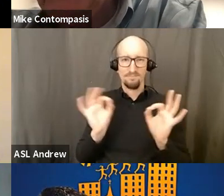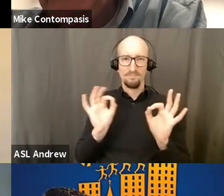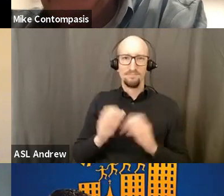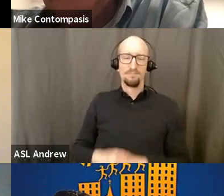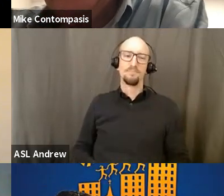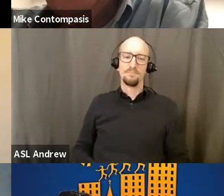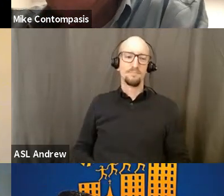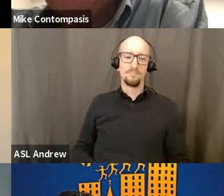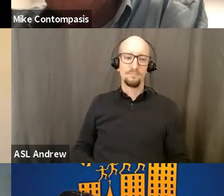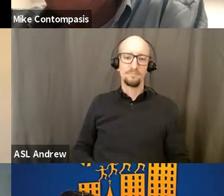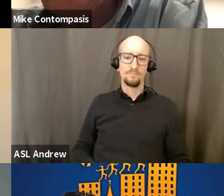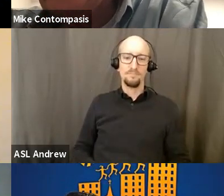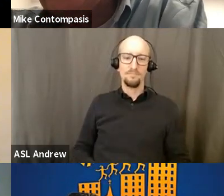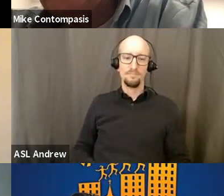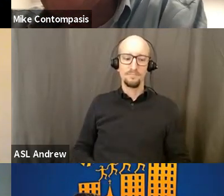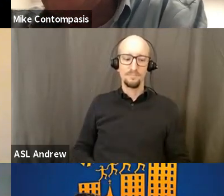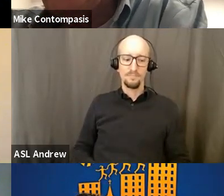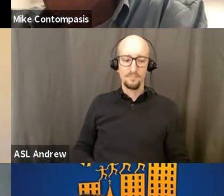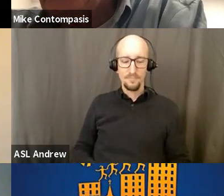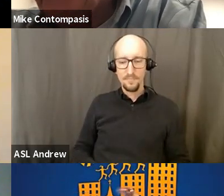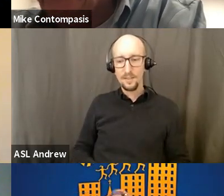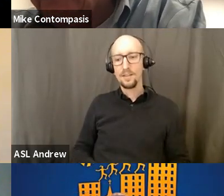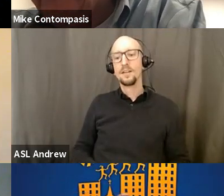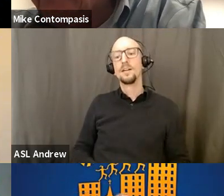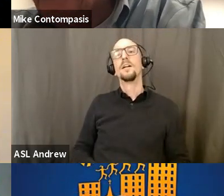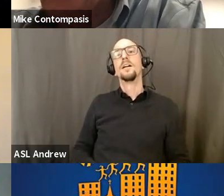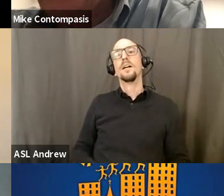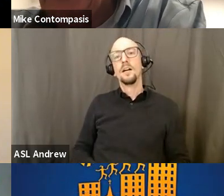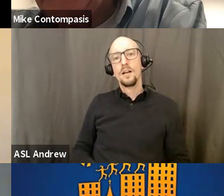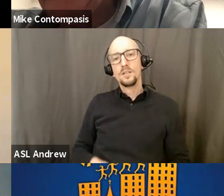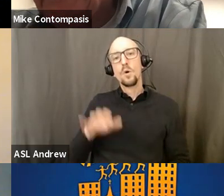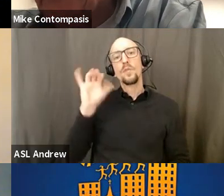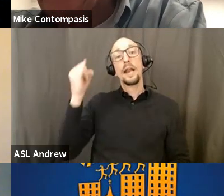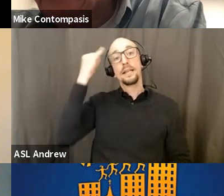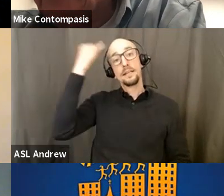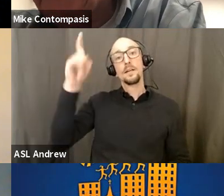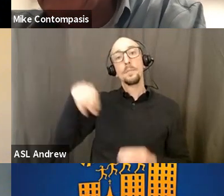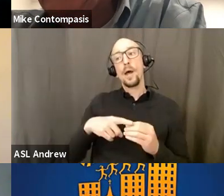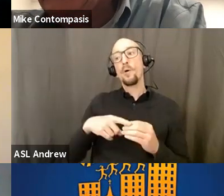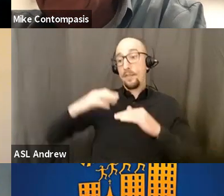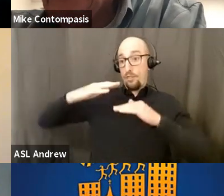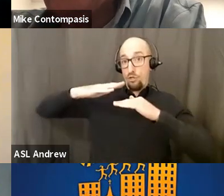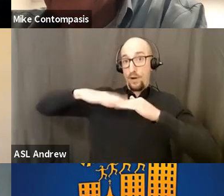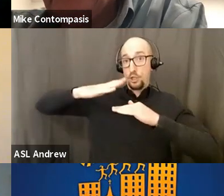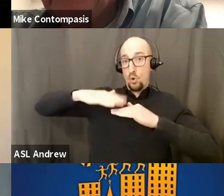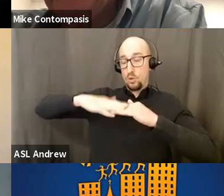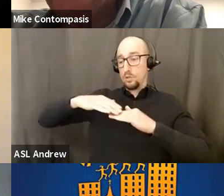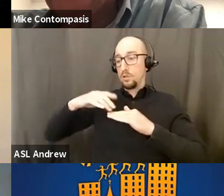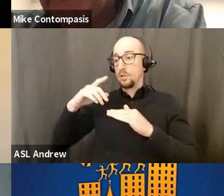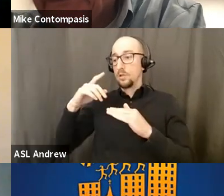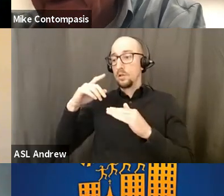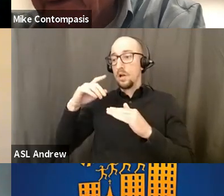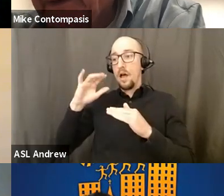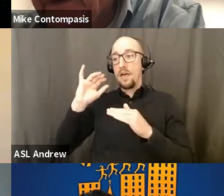pool. The use of the threshold, which would not count toward how a student